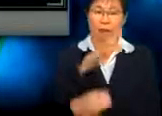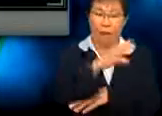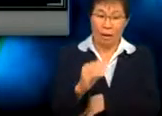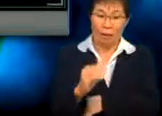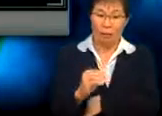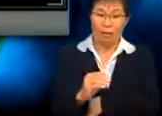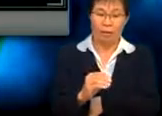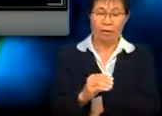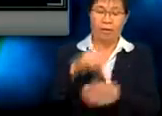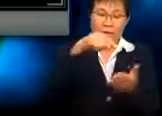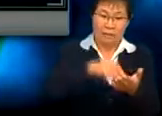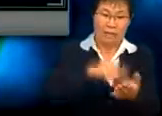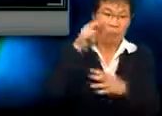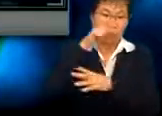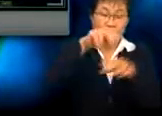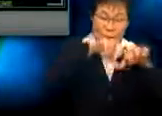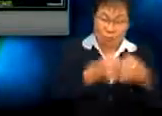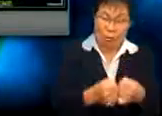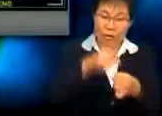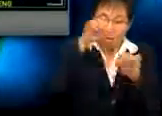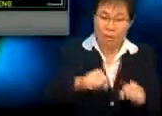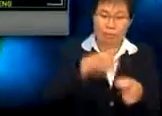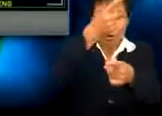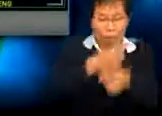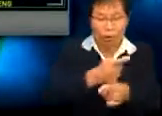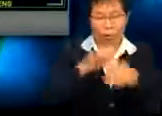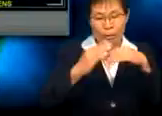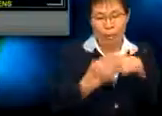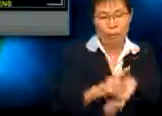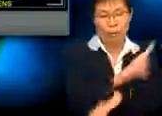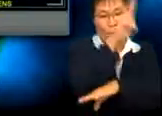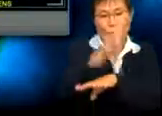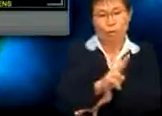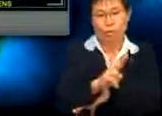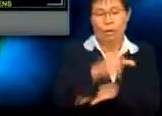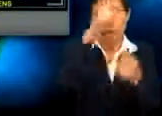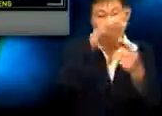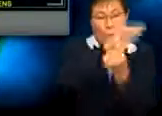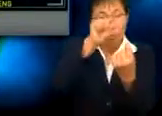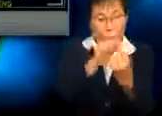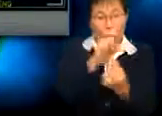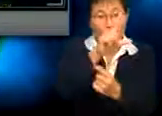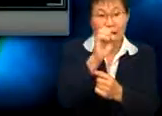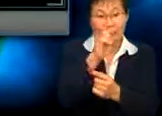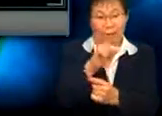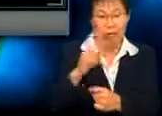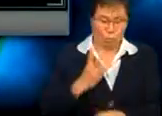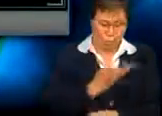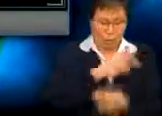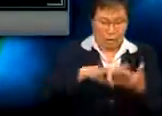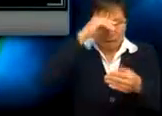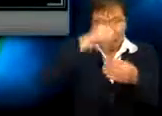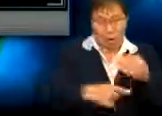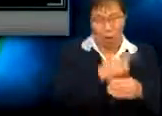And these visual defects can be corrected by using the appropriate lens. We have